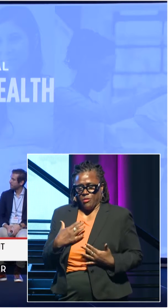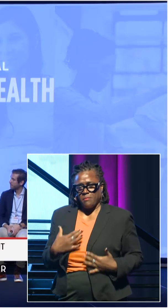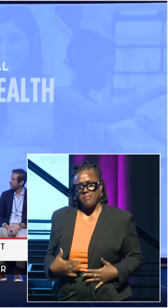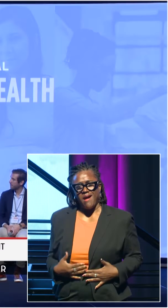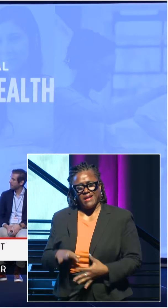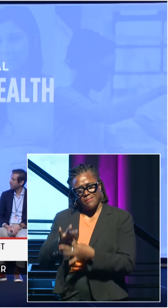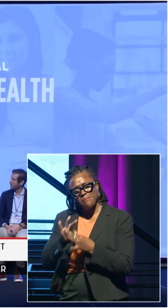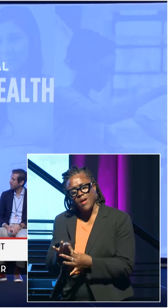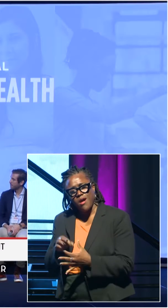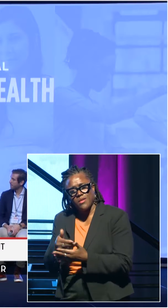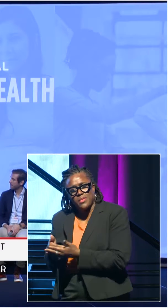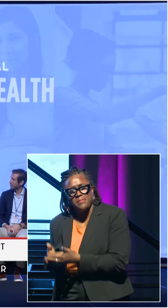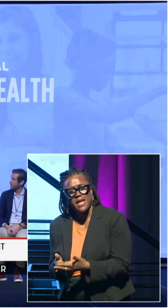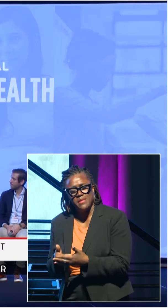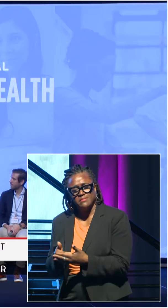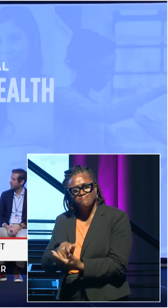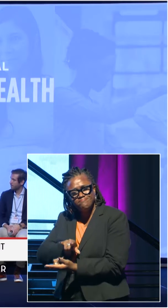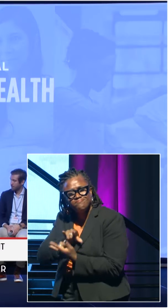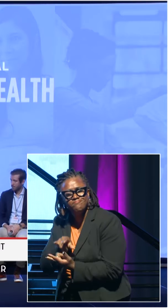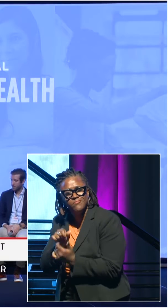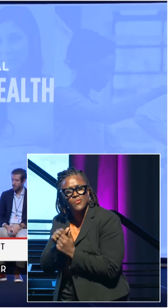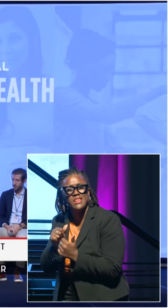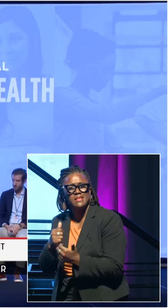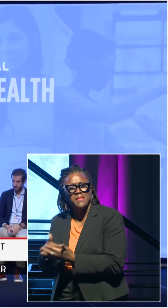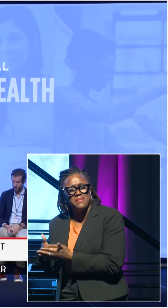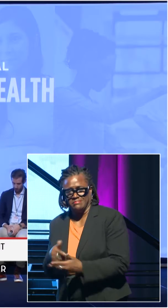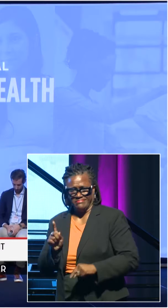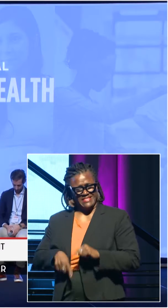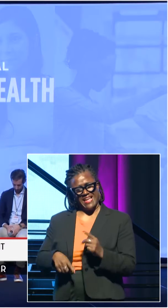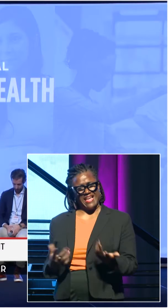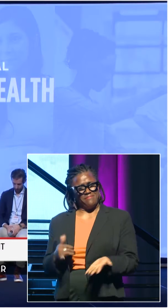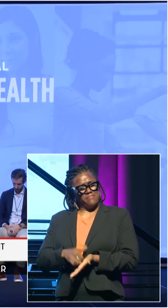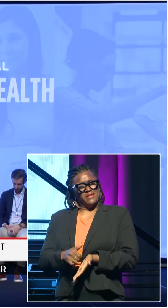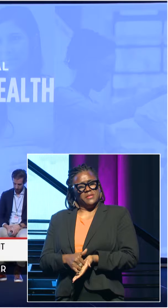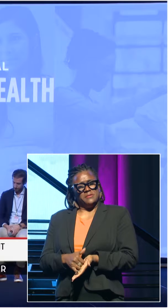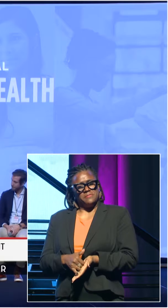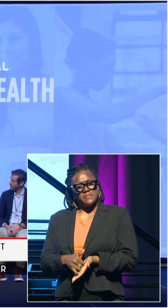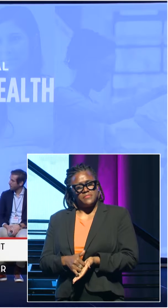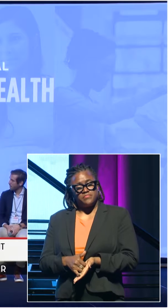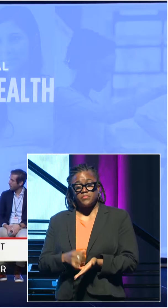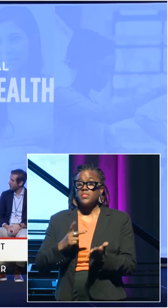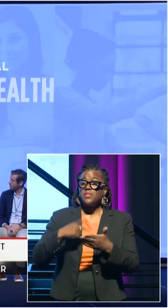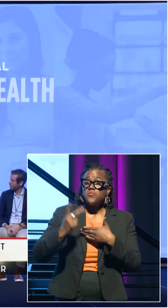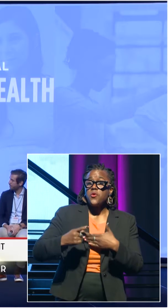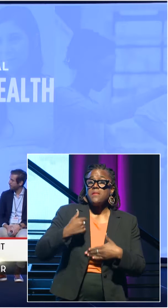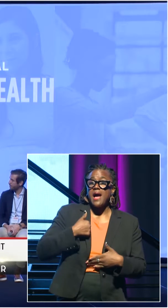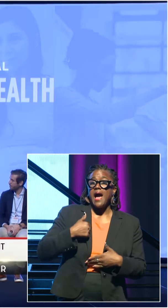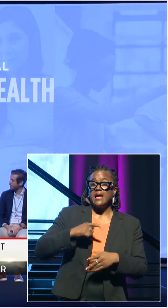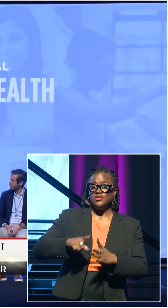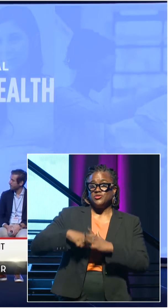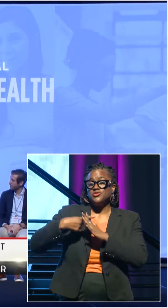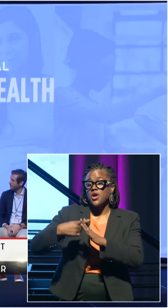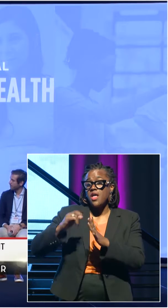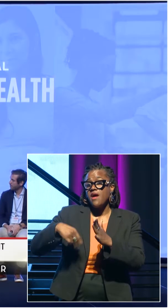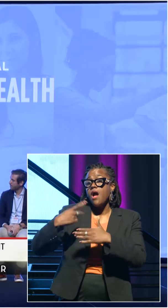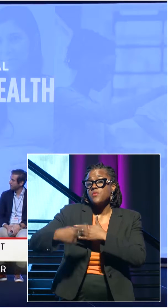to bond with our child. The program that I was fortunate to start